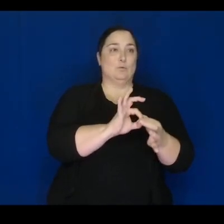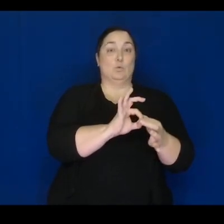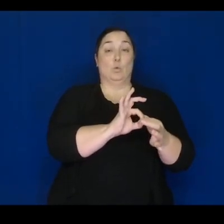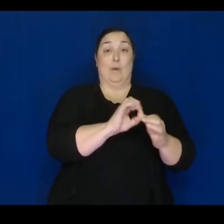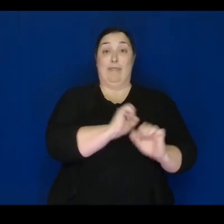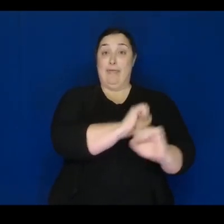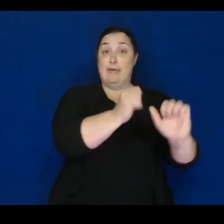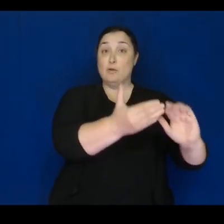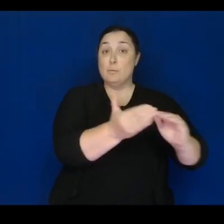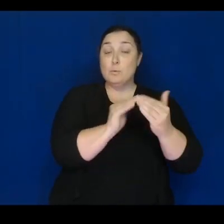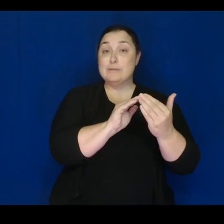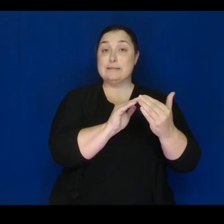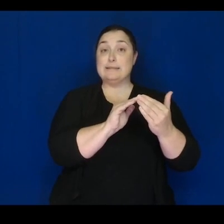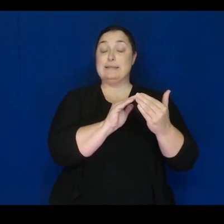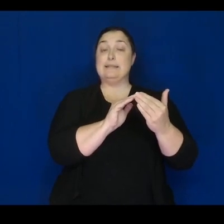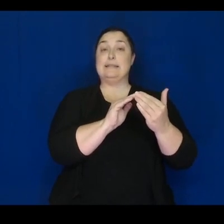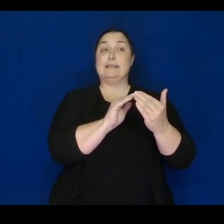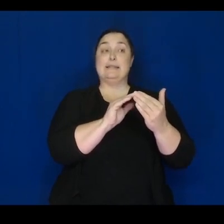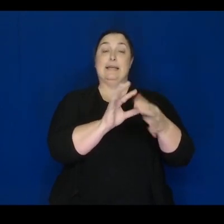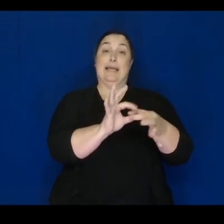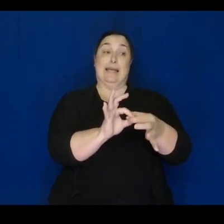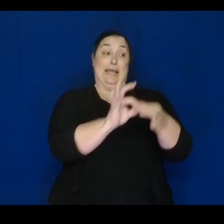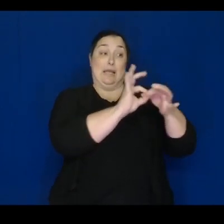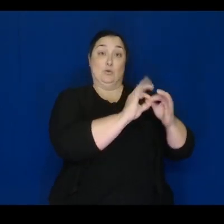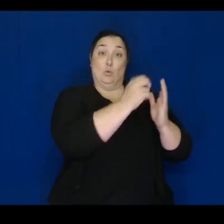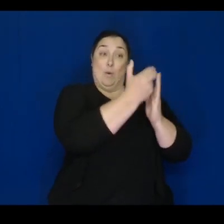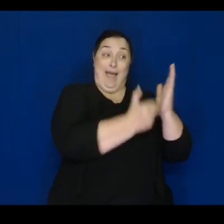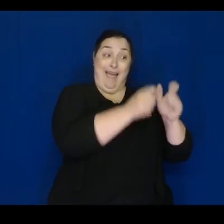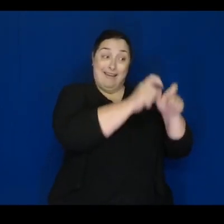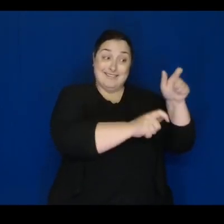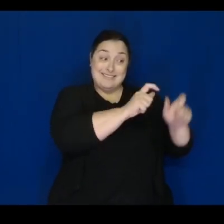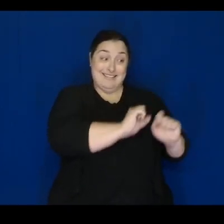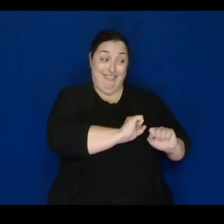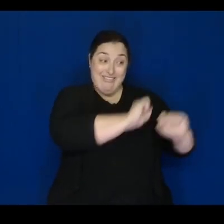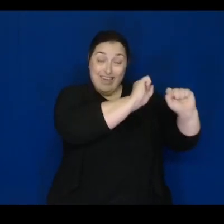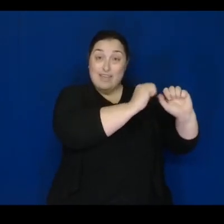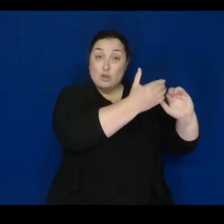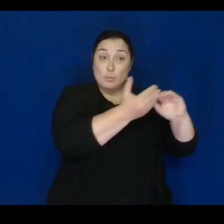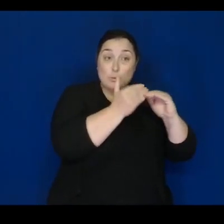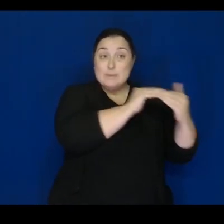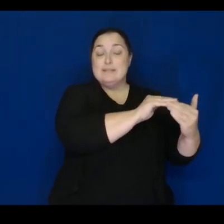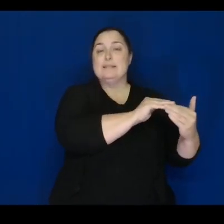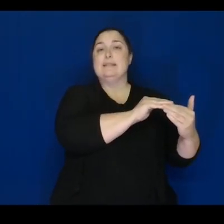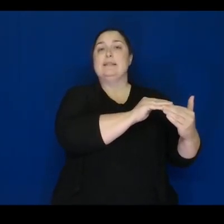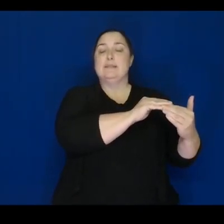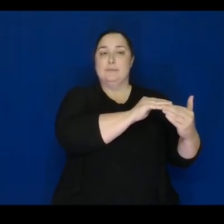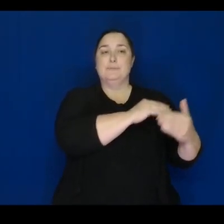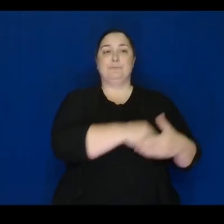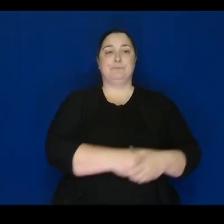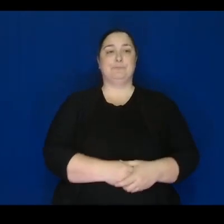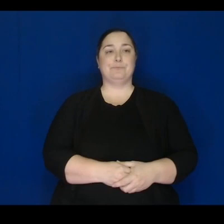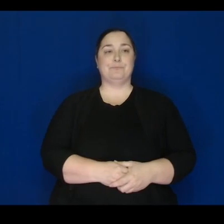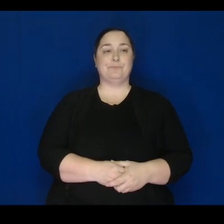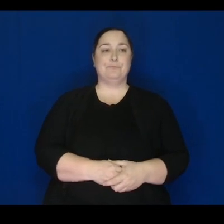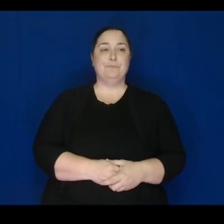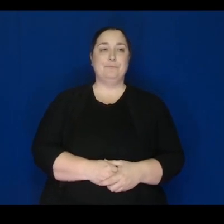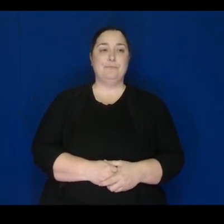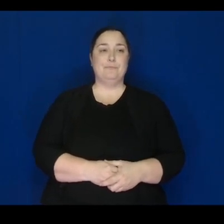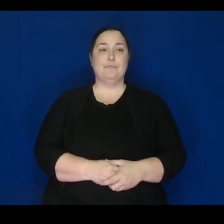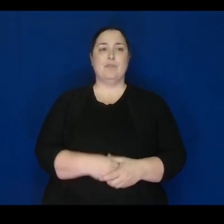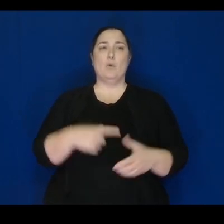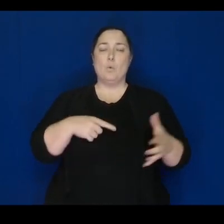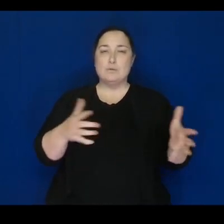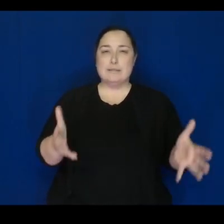come from, but also connecting to artists and their communities and where they come from as well. But also really encouraging